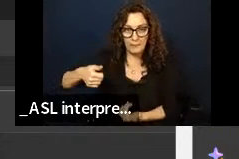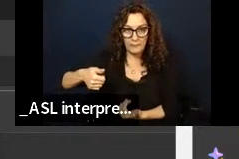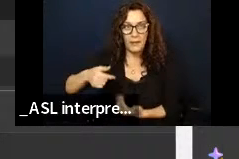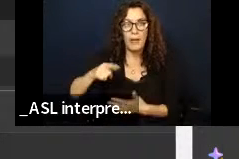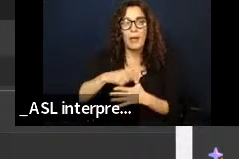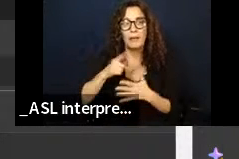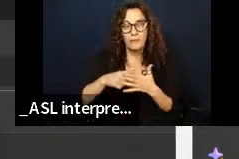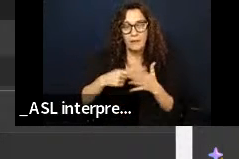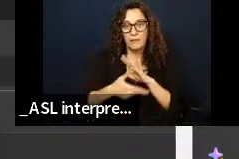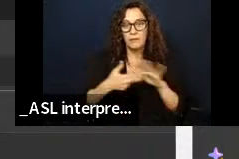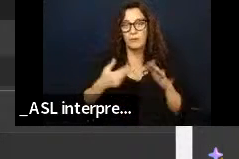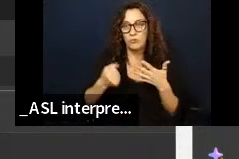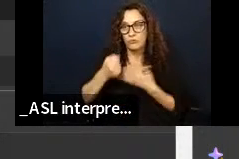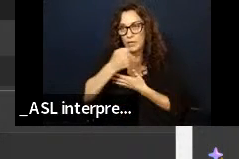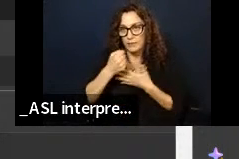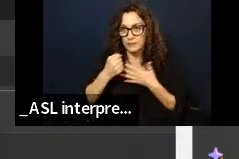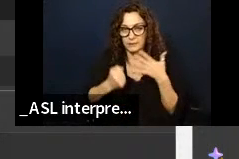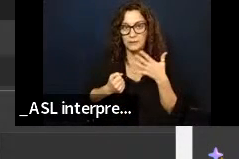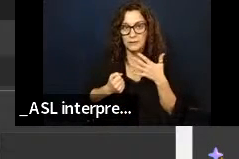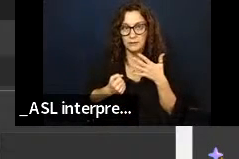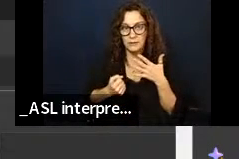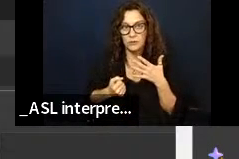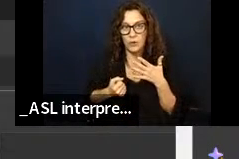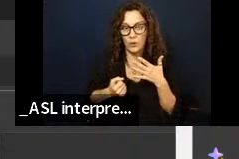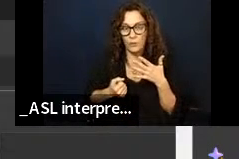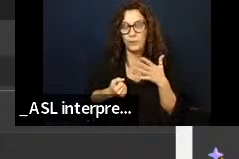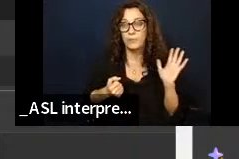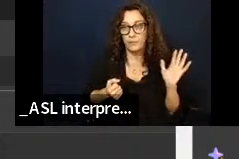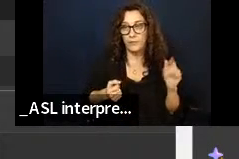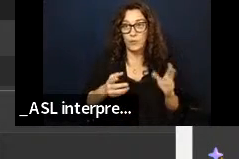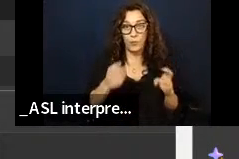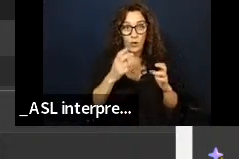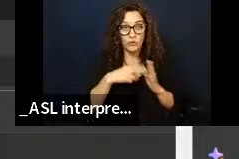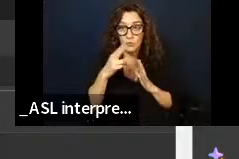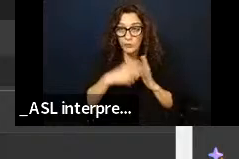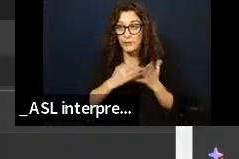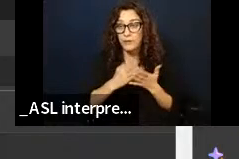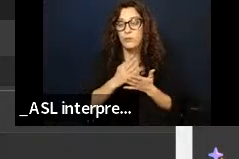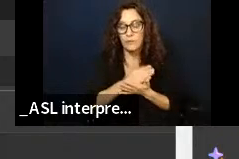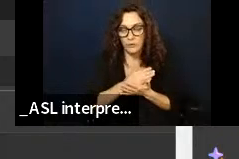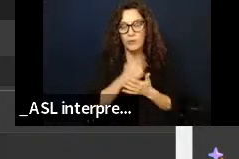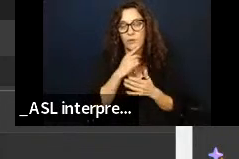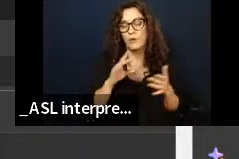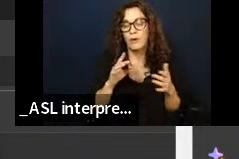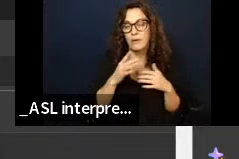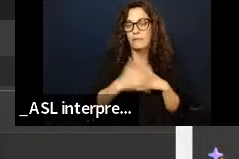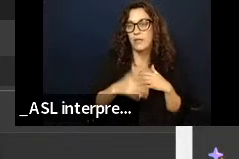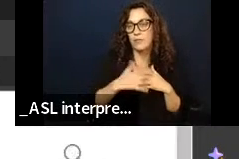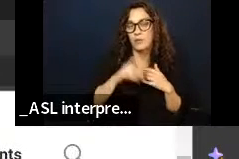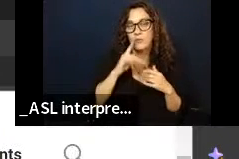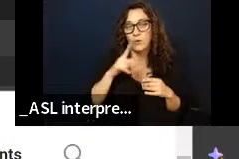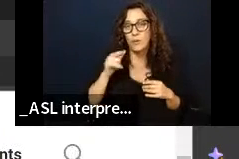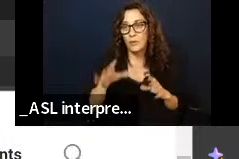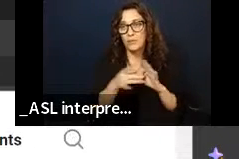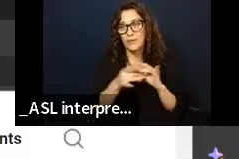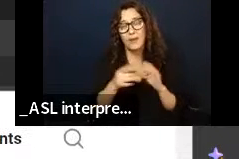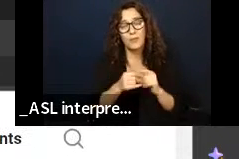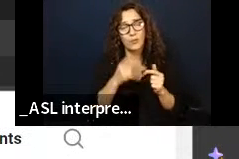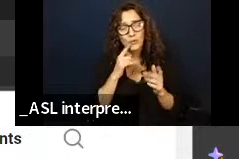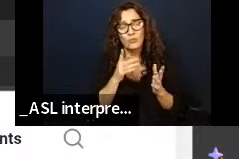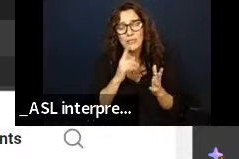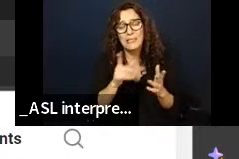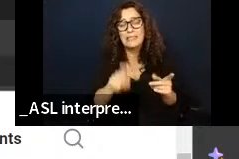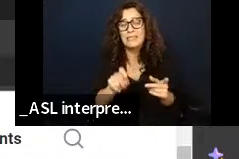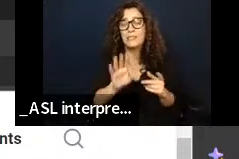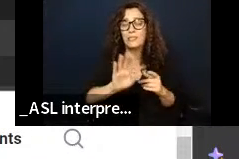accordingly. So those are the two documents that we have available for public comment. We are very interested in your thoughts on those things. And